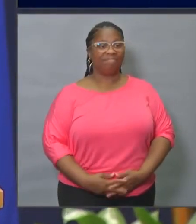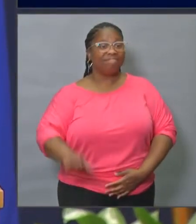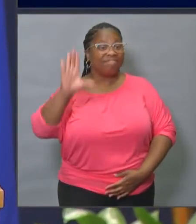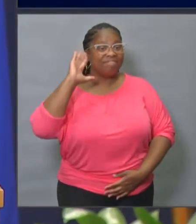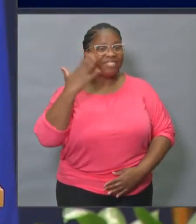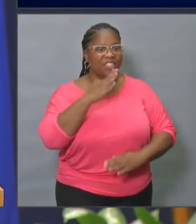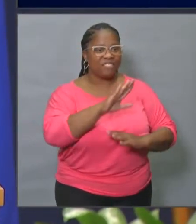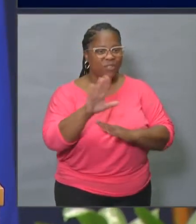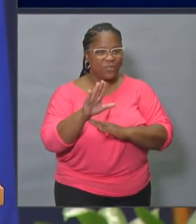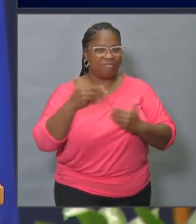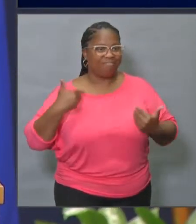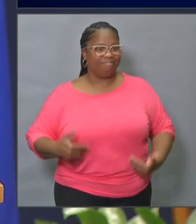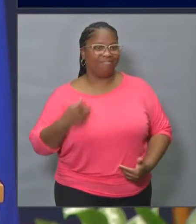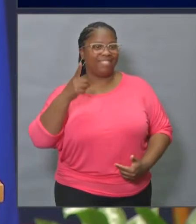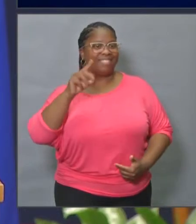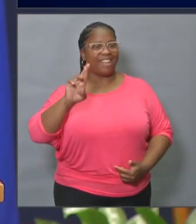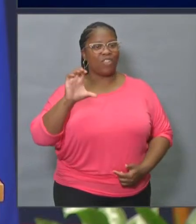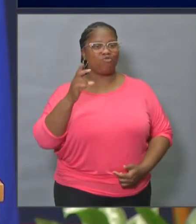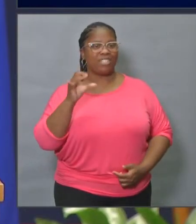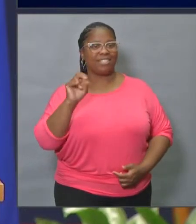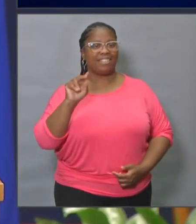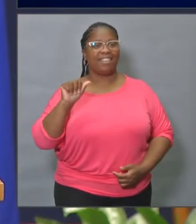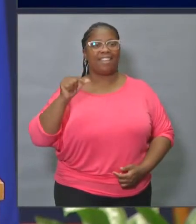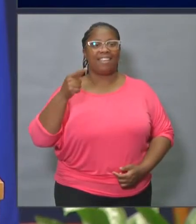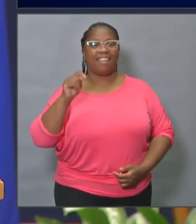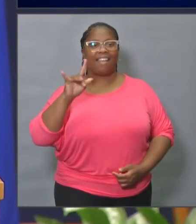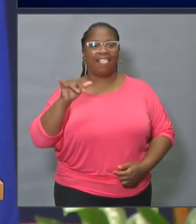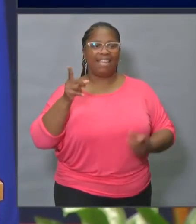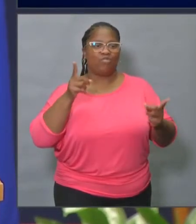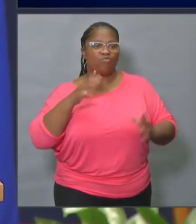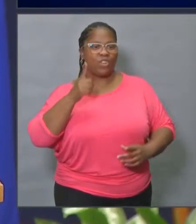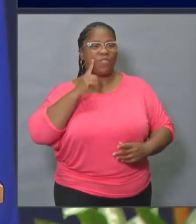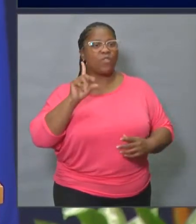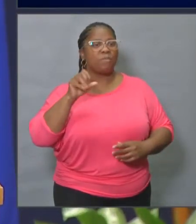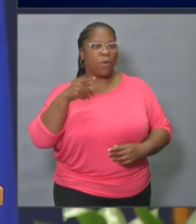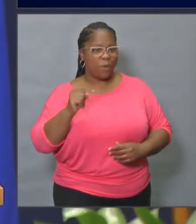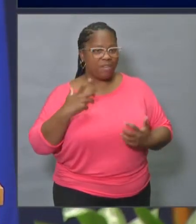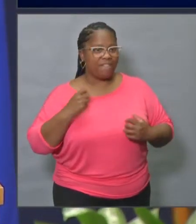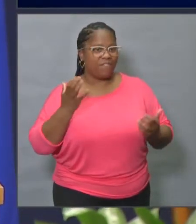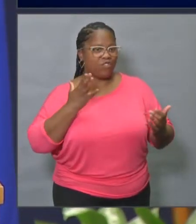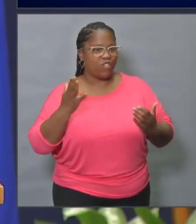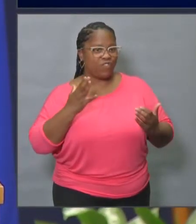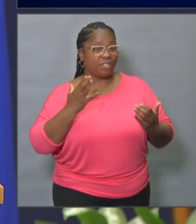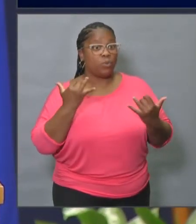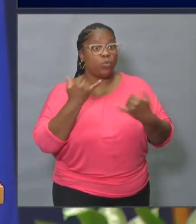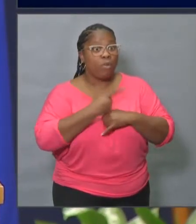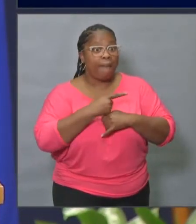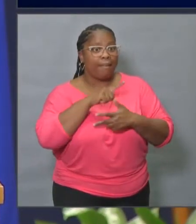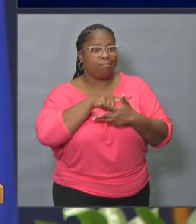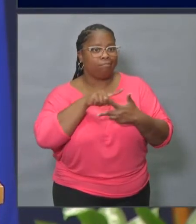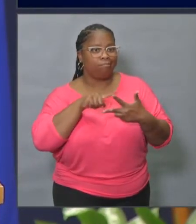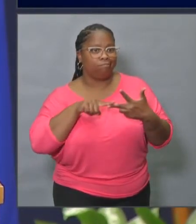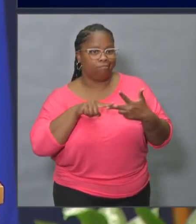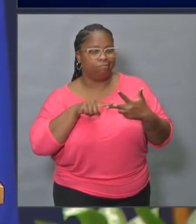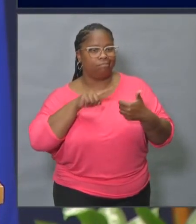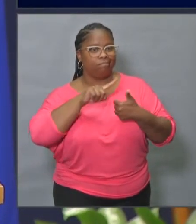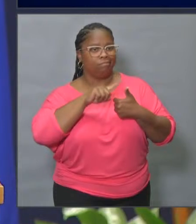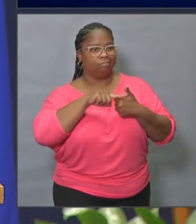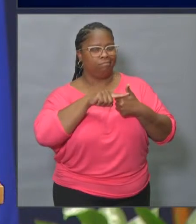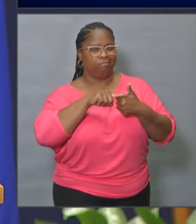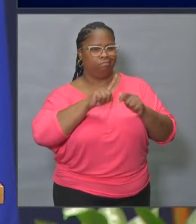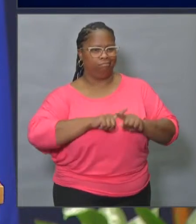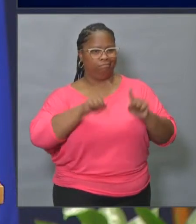Hi, good afternoon. I'm Dr. Christina Galley, the Director of the Department of Health Services. I'll touch on 3 topics today: disparities in